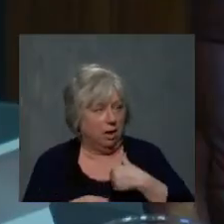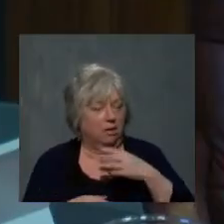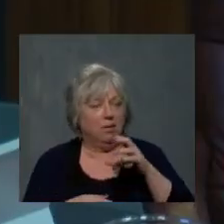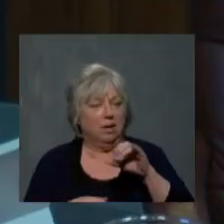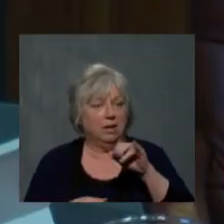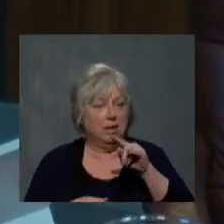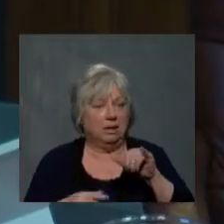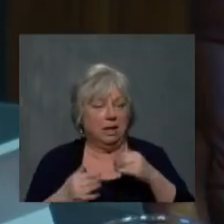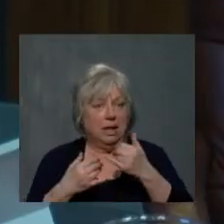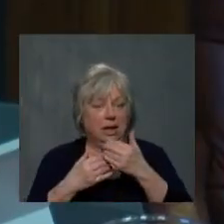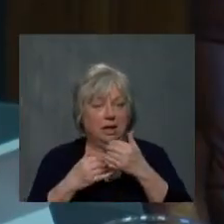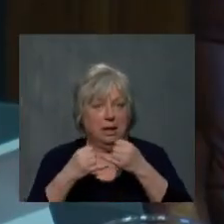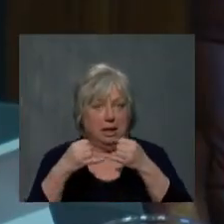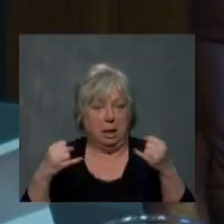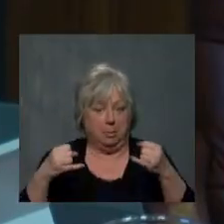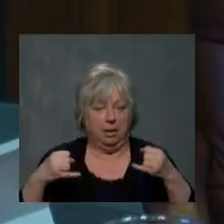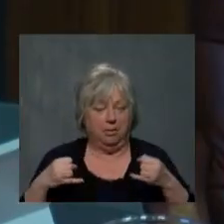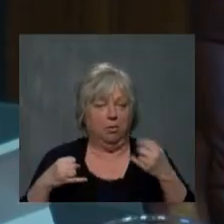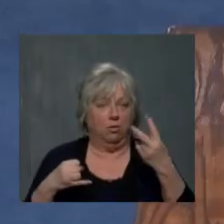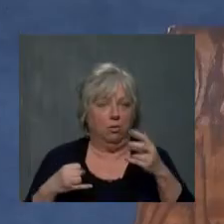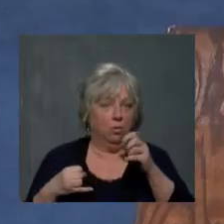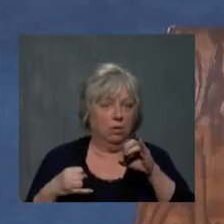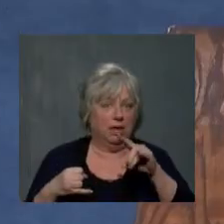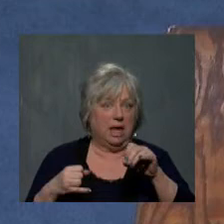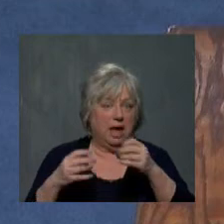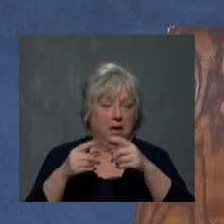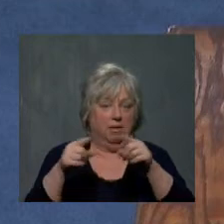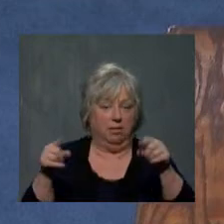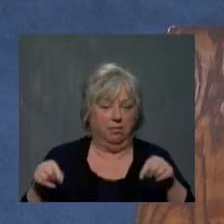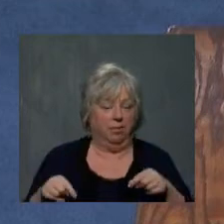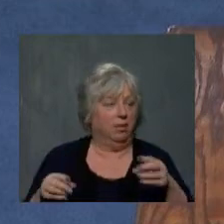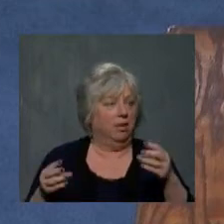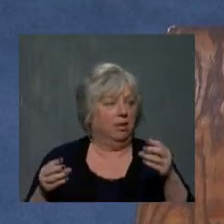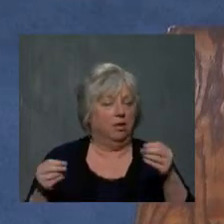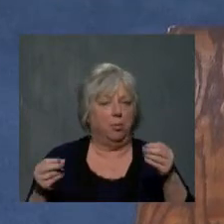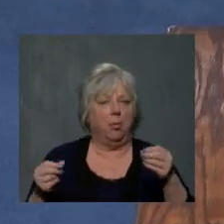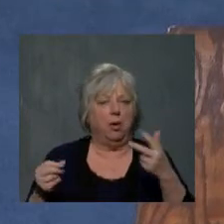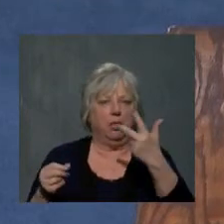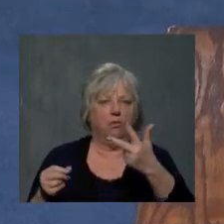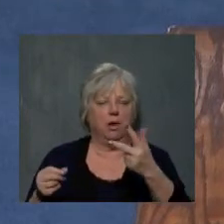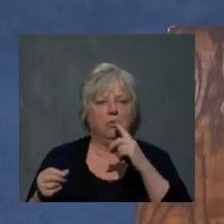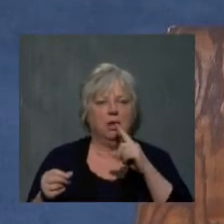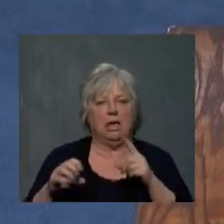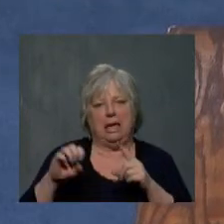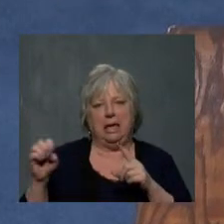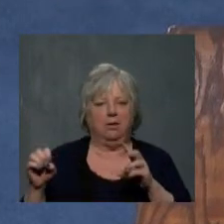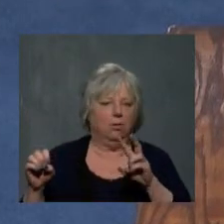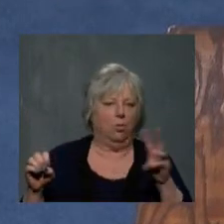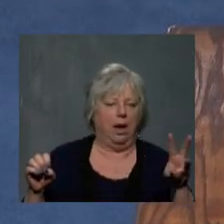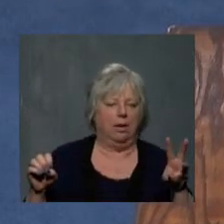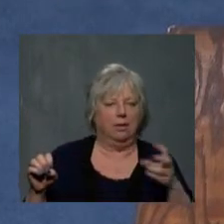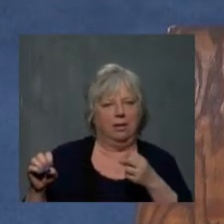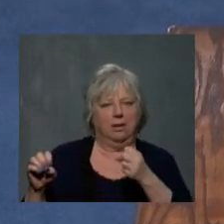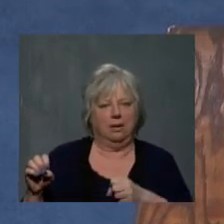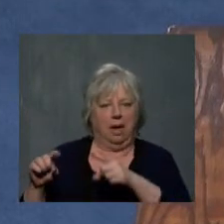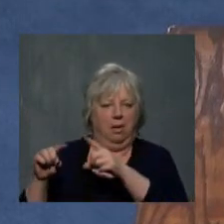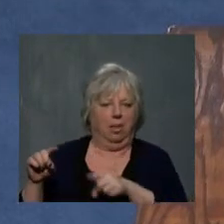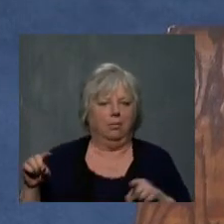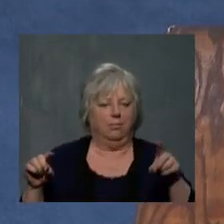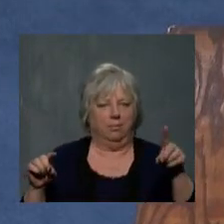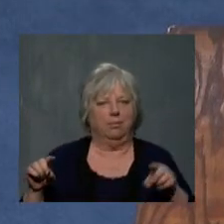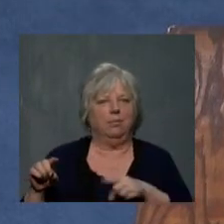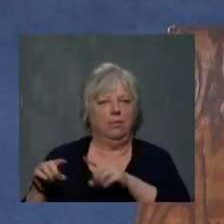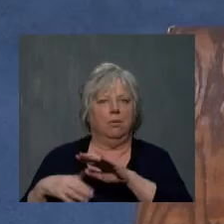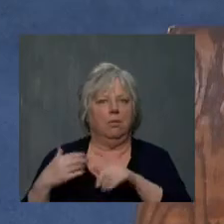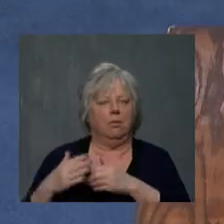limits on two sides of their property? Yes, ma'am. Three sides, actually. They have it on the east side, the west side, and the south side